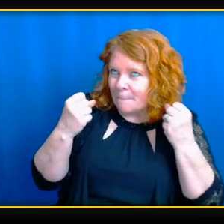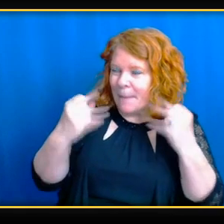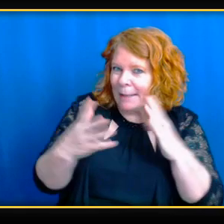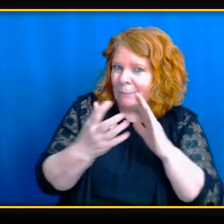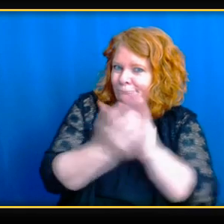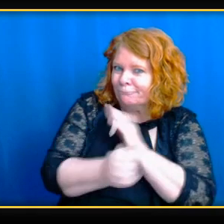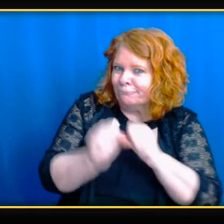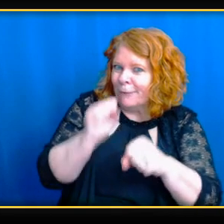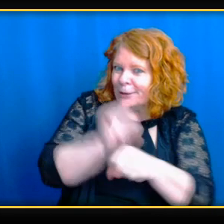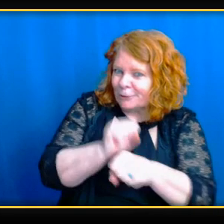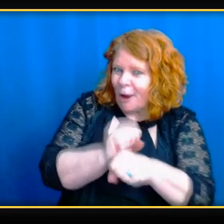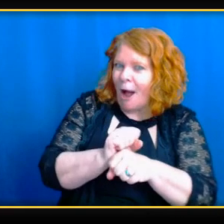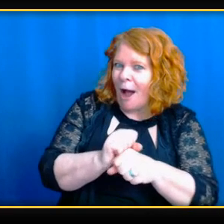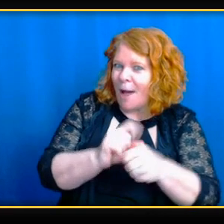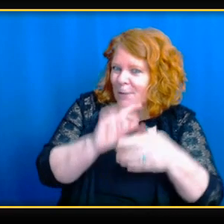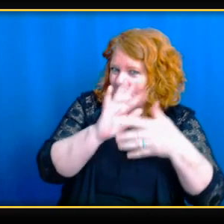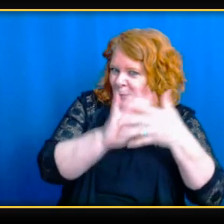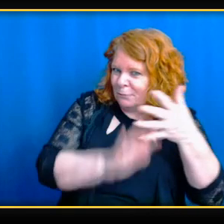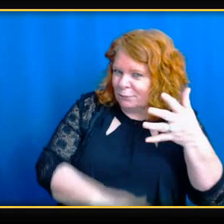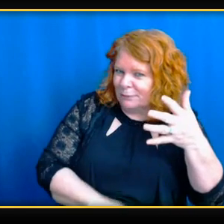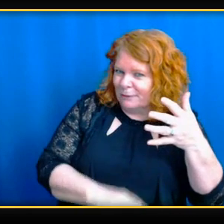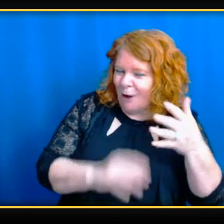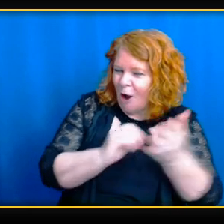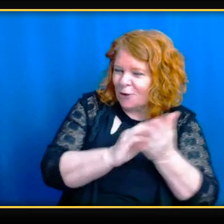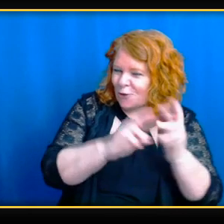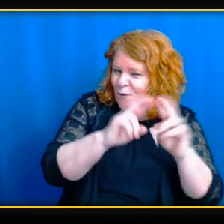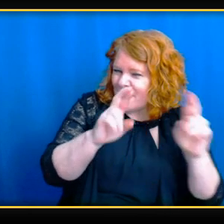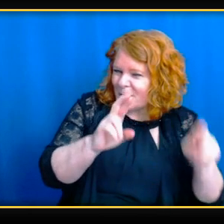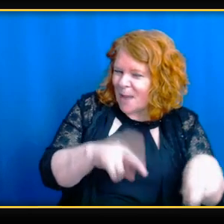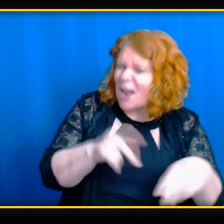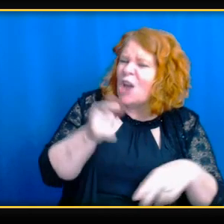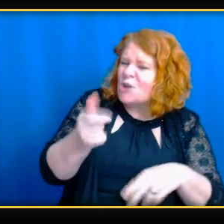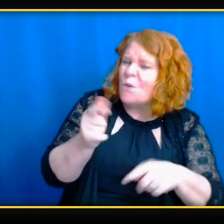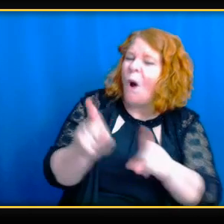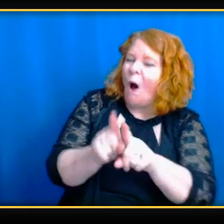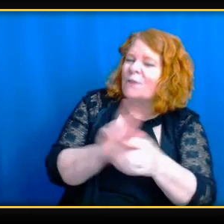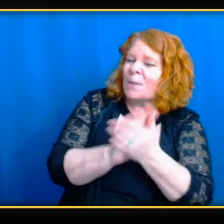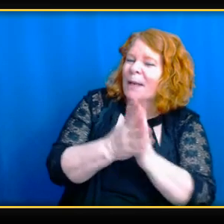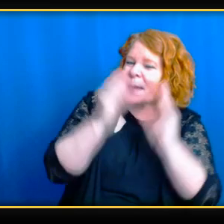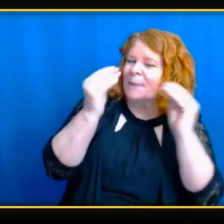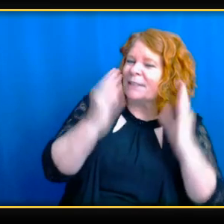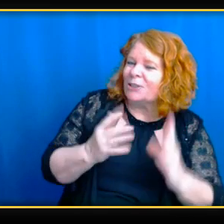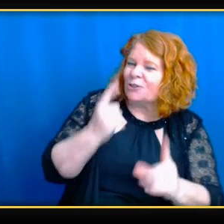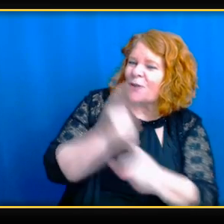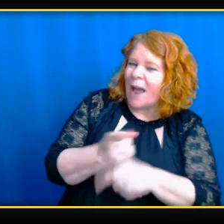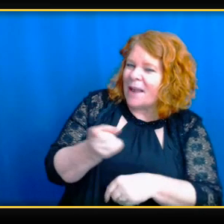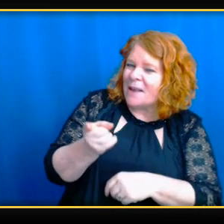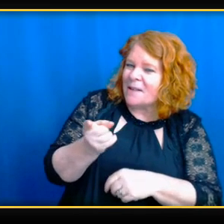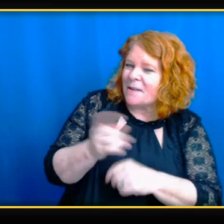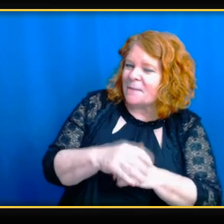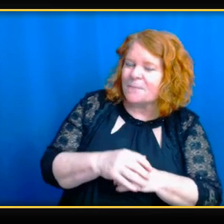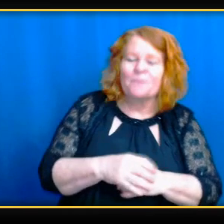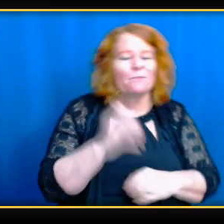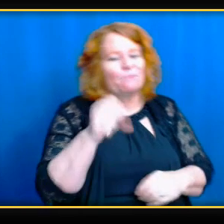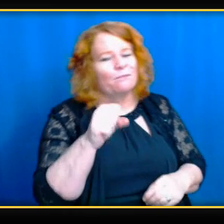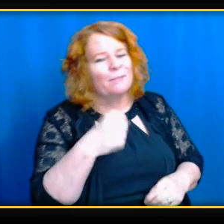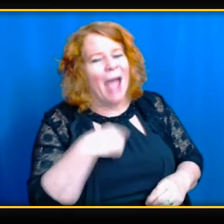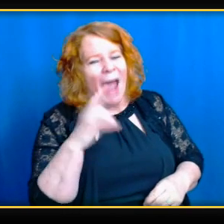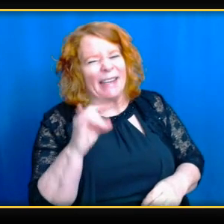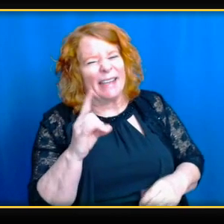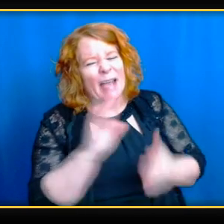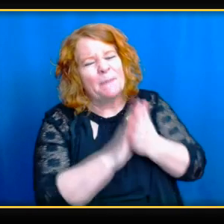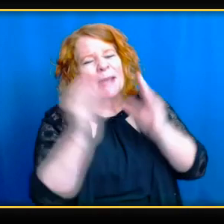other listings on your resume, you yourself became a teacher. Yes, I did. I became a teacher in New